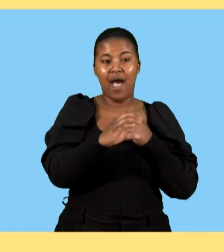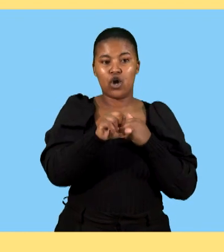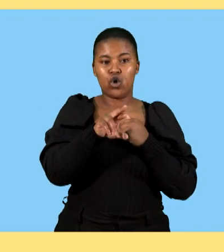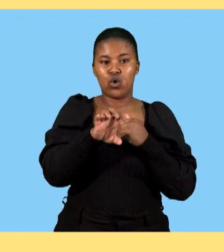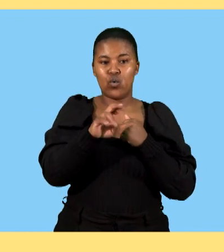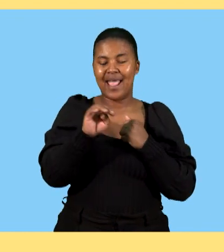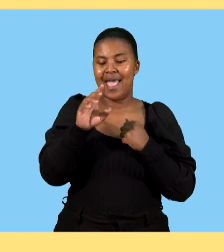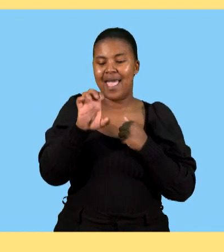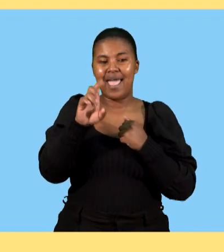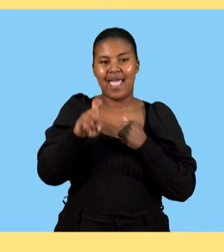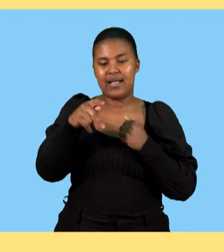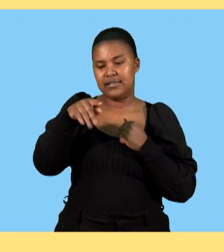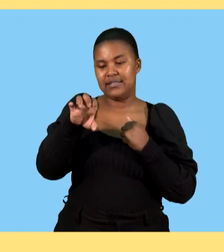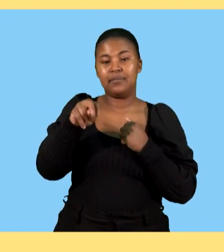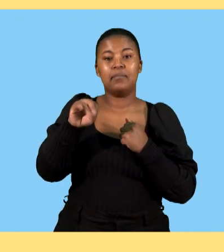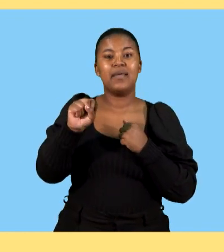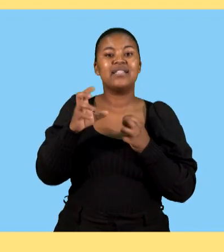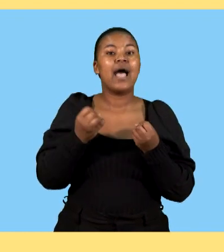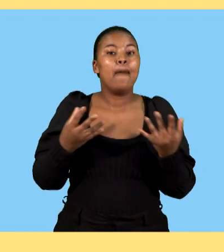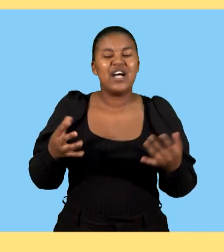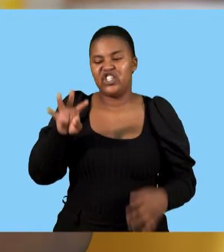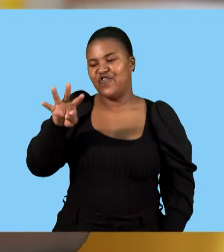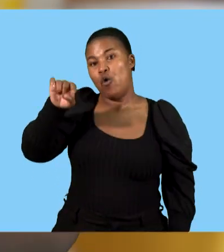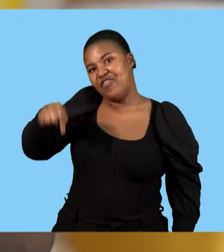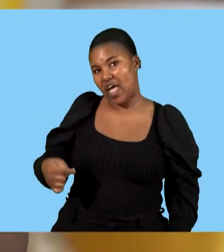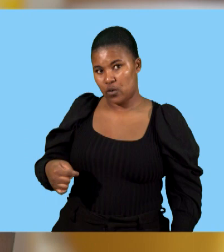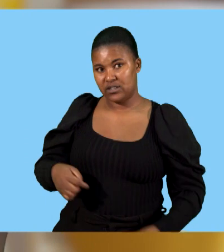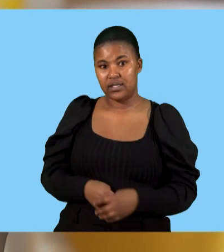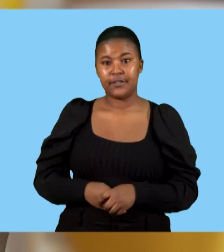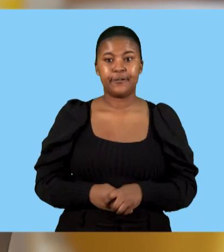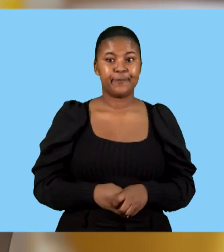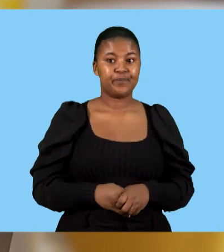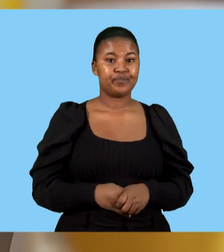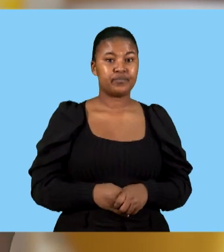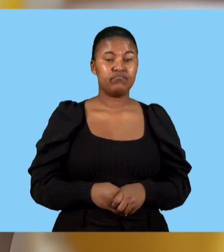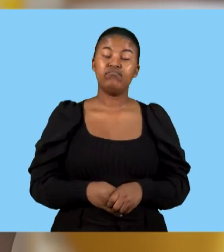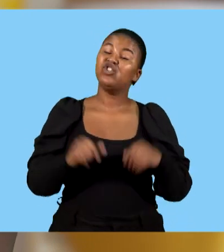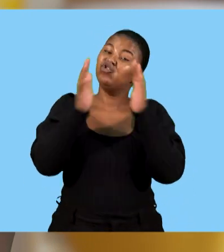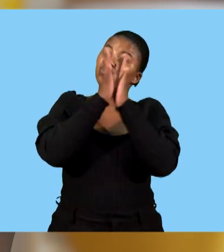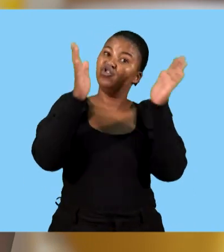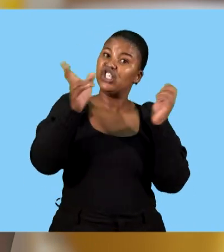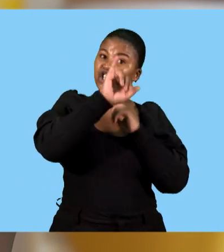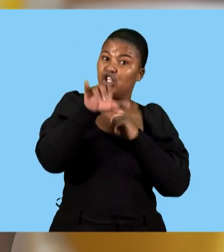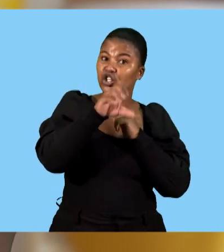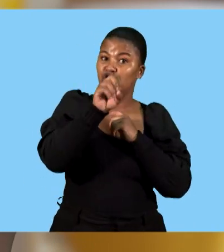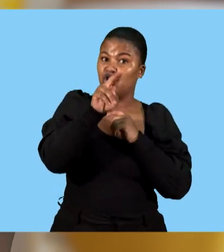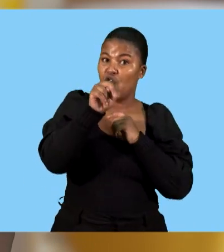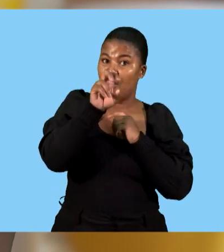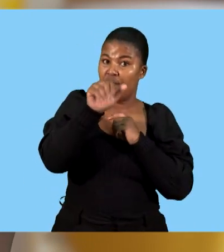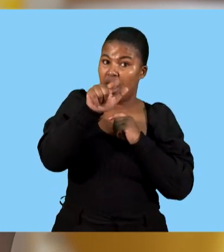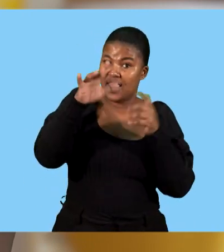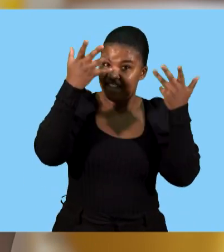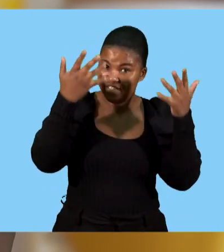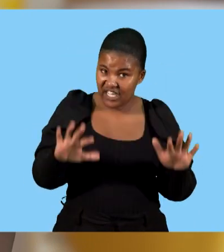with 4,000. Very important. When you have done your general journal, it will help you now, even when you